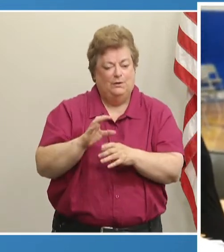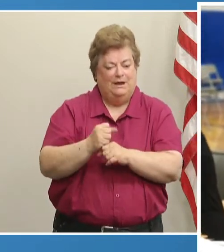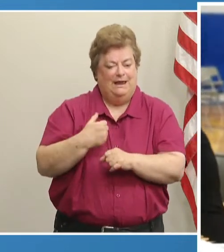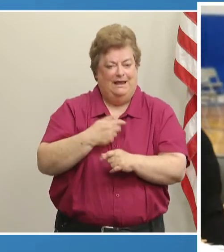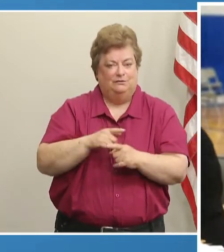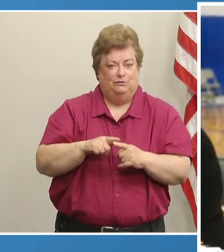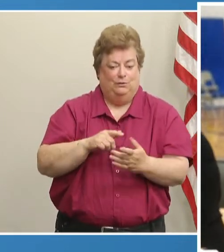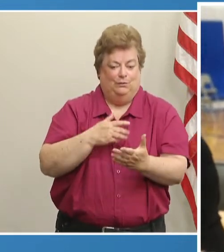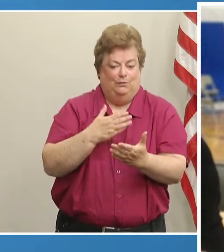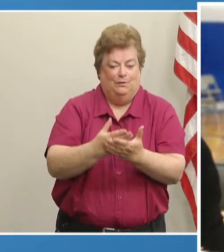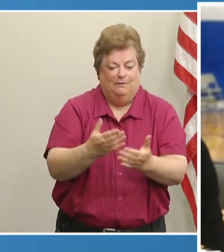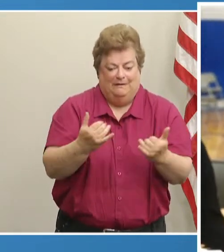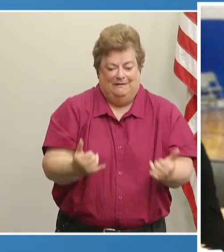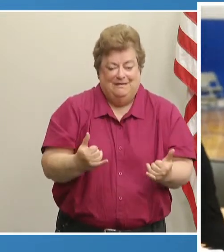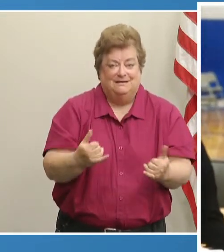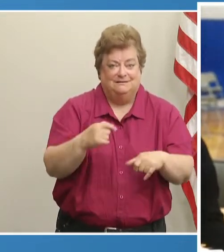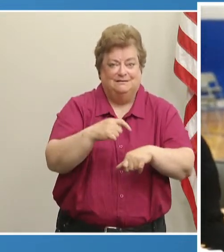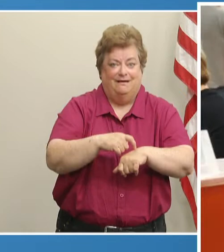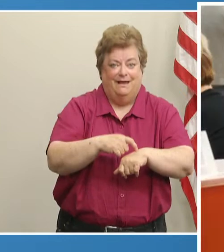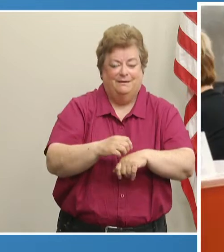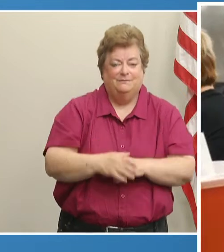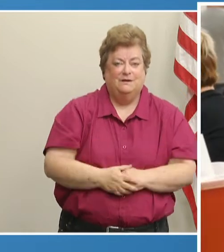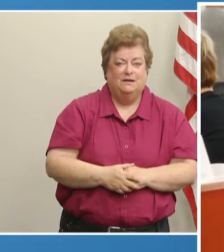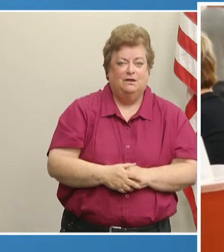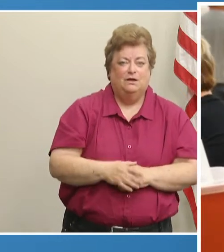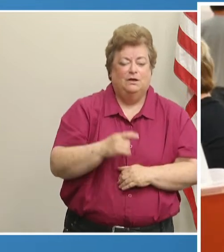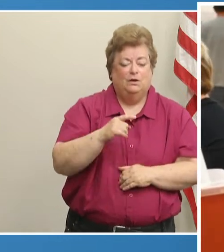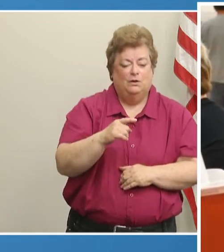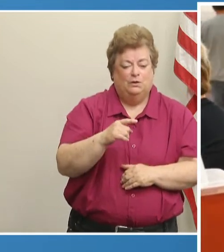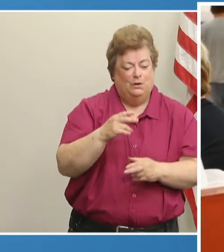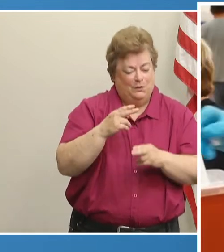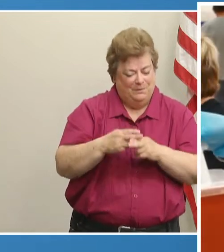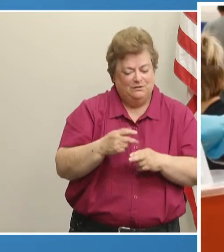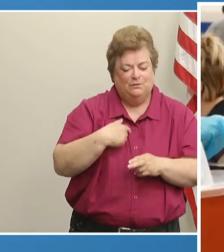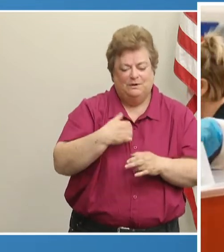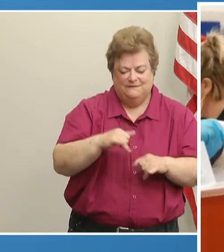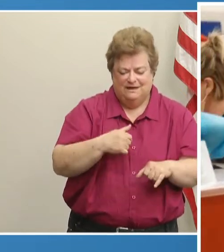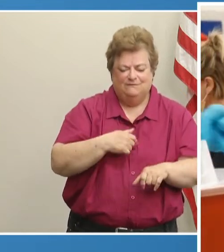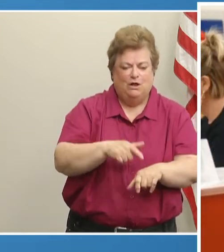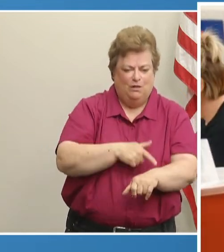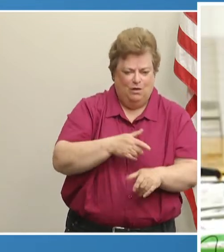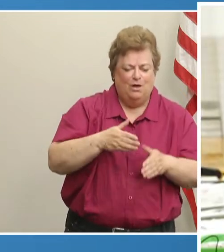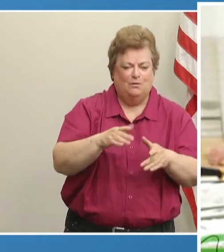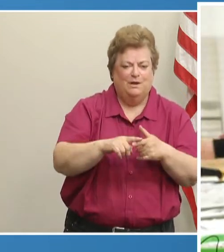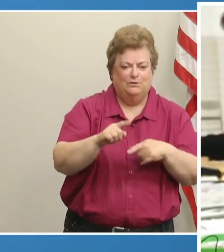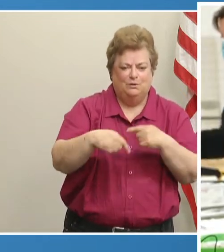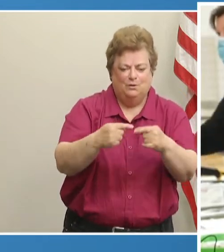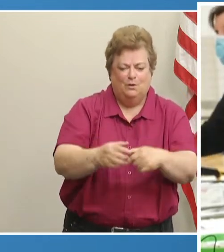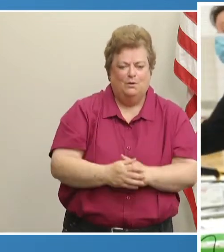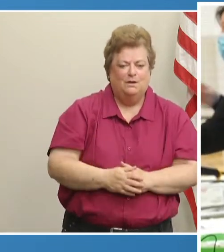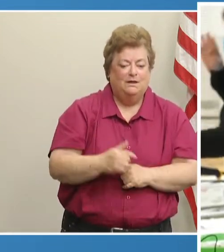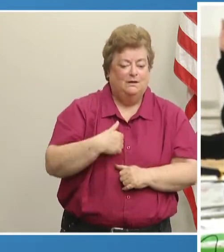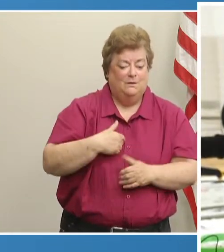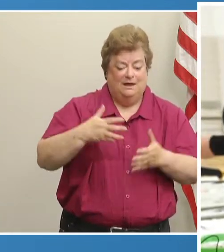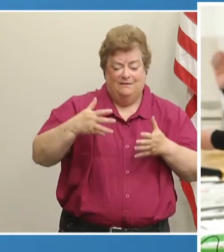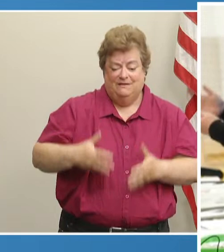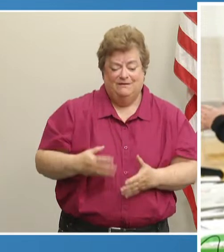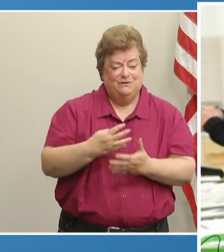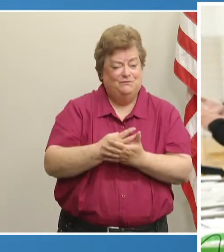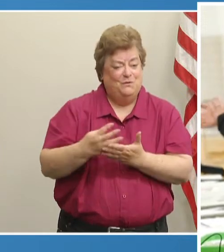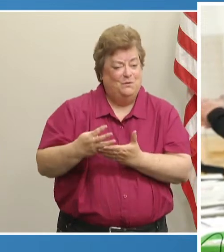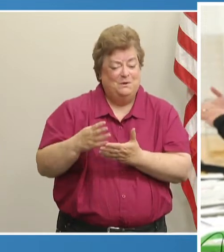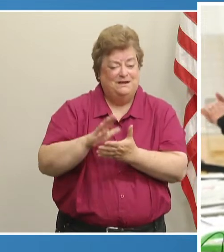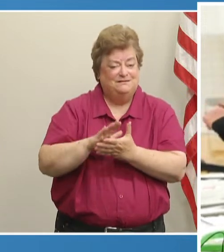But as you've mentioned and many have mentioned, we still have a long way to go. It's hard to believe we only have 4 weeks of school left.